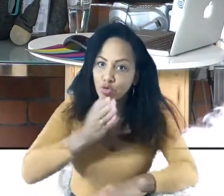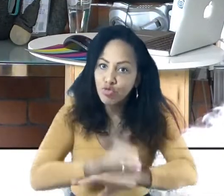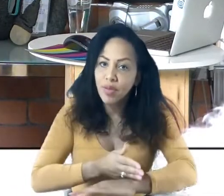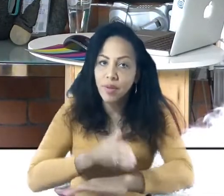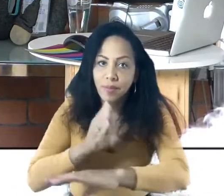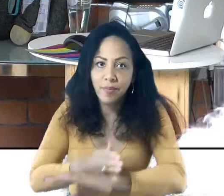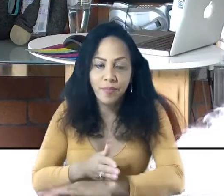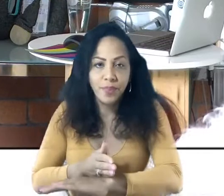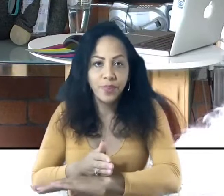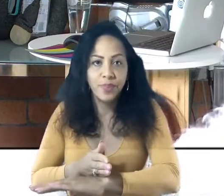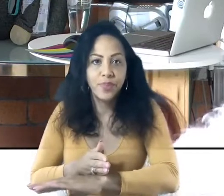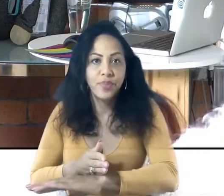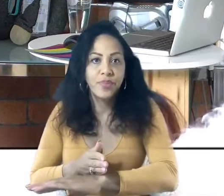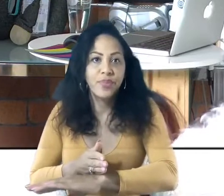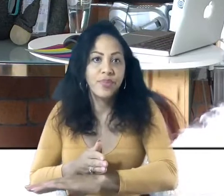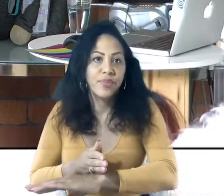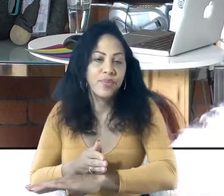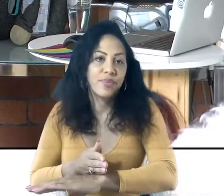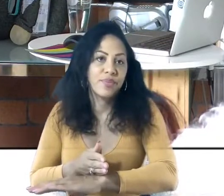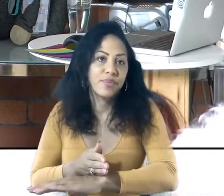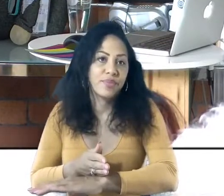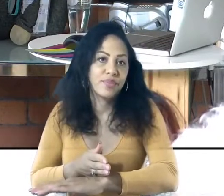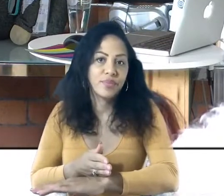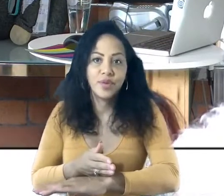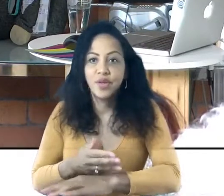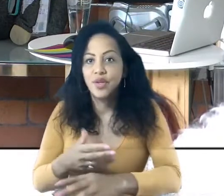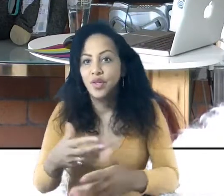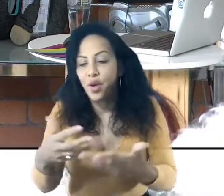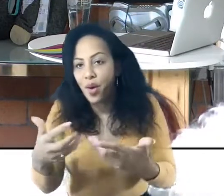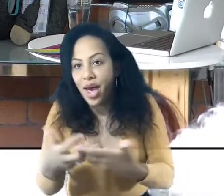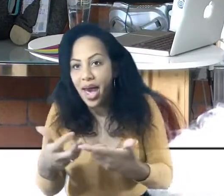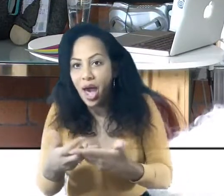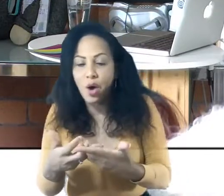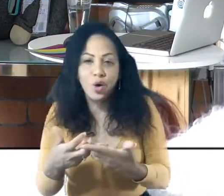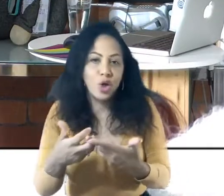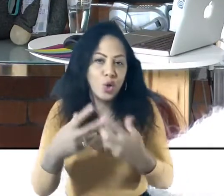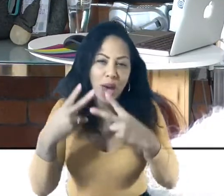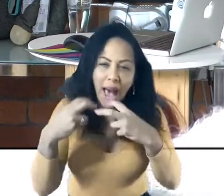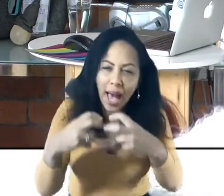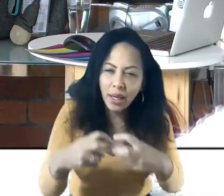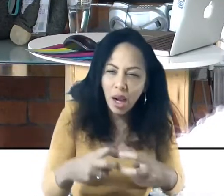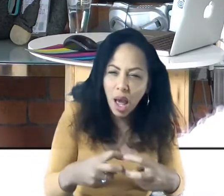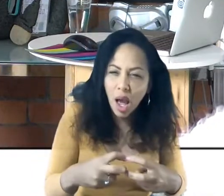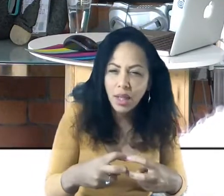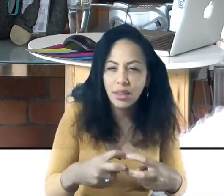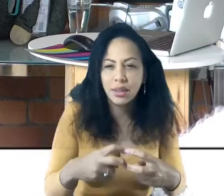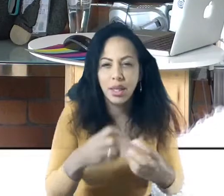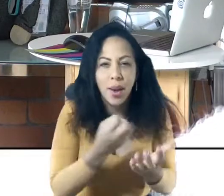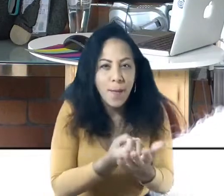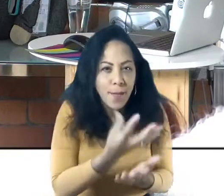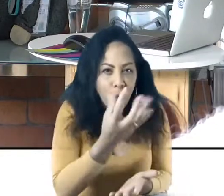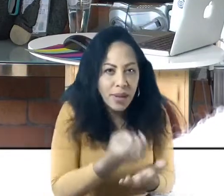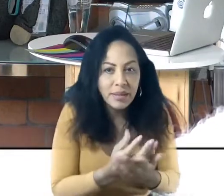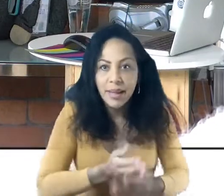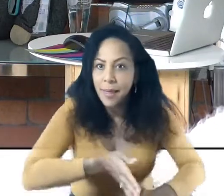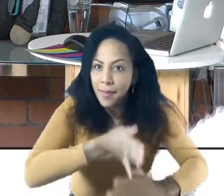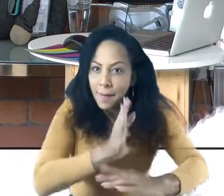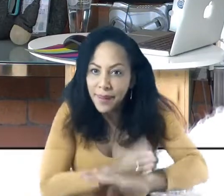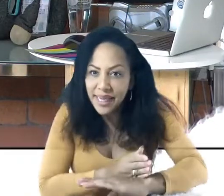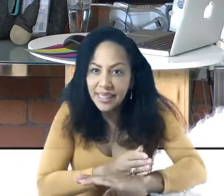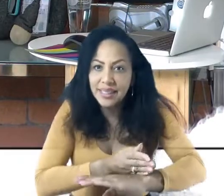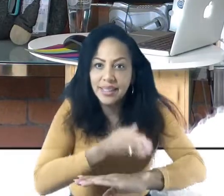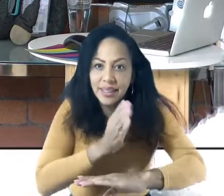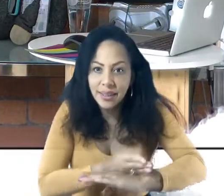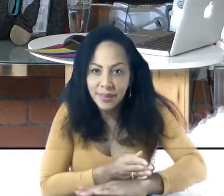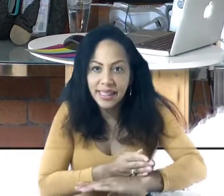prosody and the way in which we analyse lines of a poem, we talk about the metrical feet, the beats, the feet in a